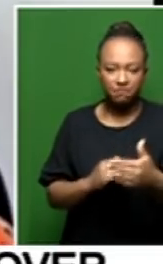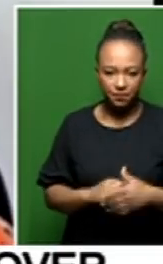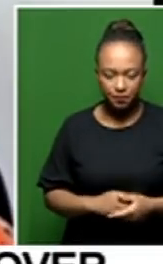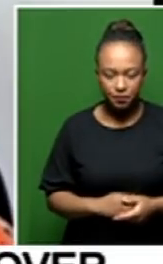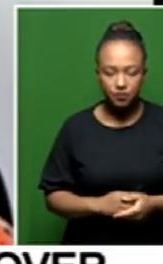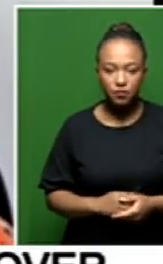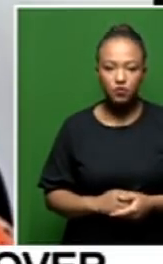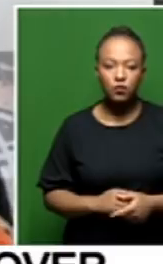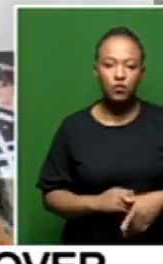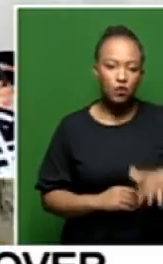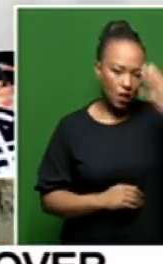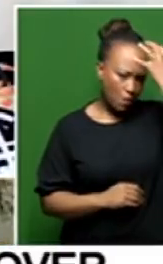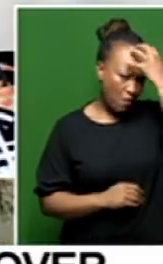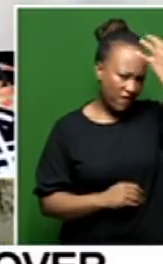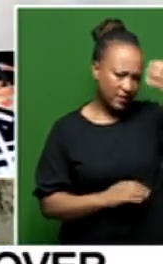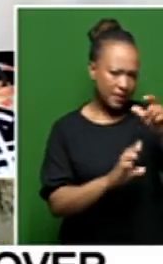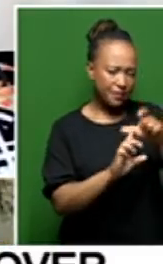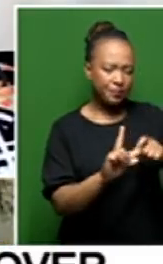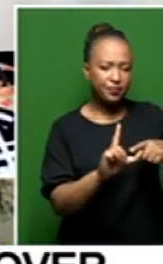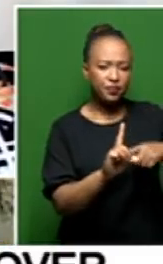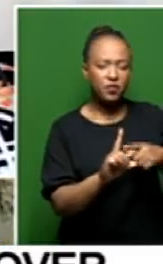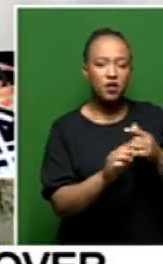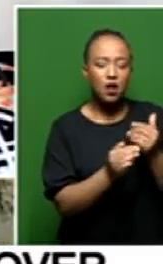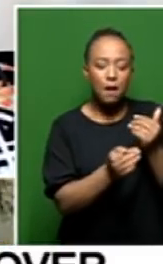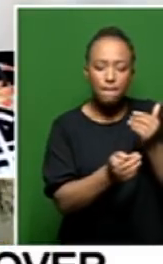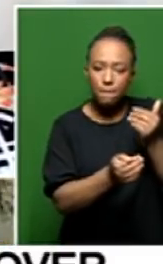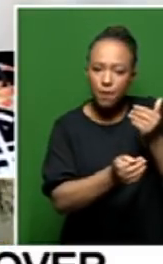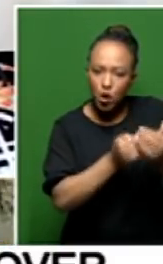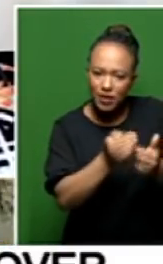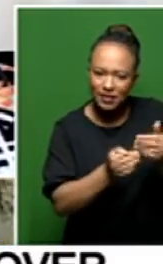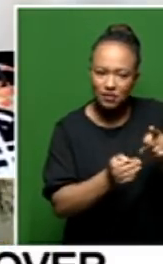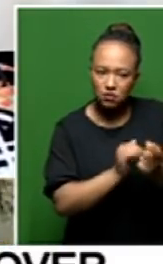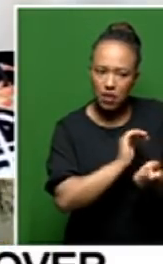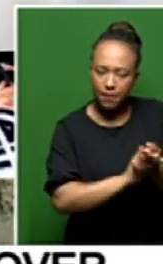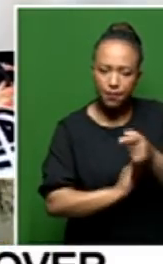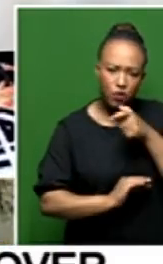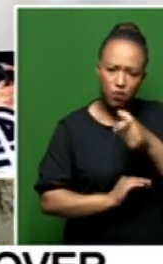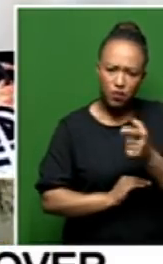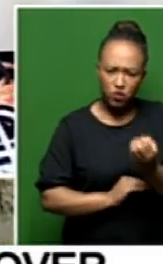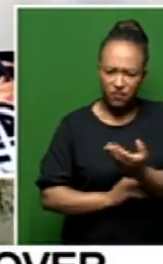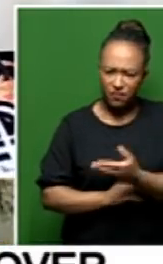Professor Madonsela, any comments on the process that has been undertaken so far?